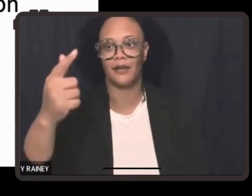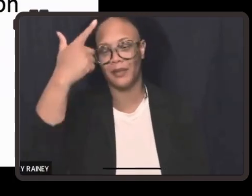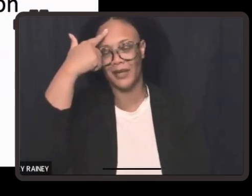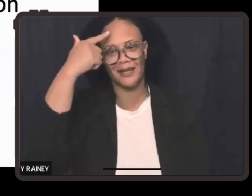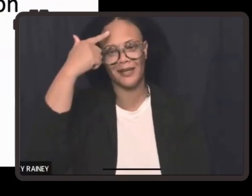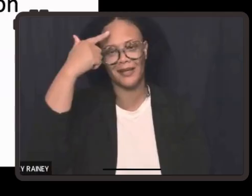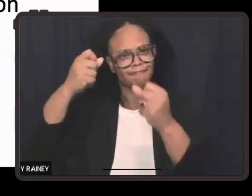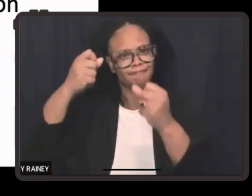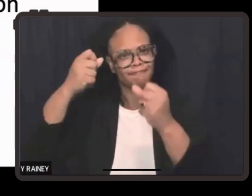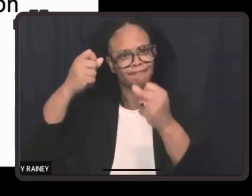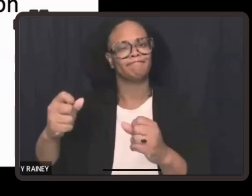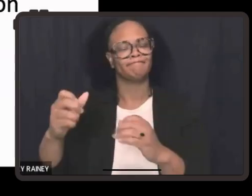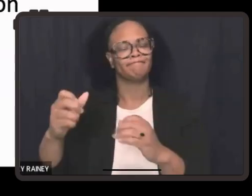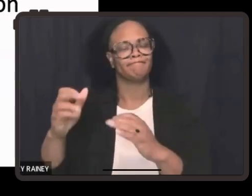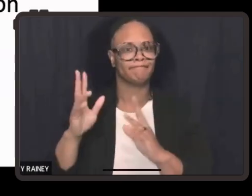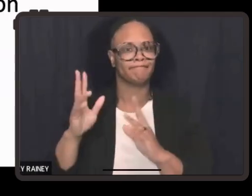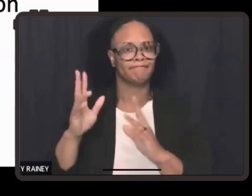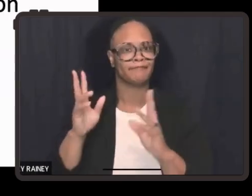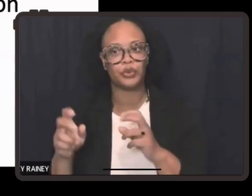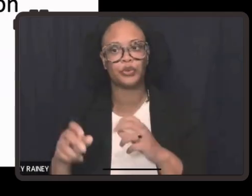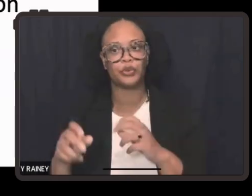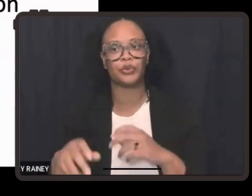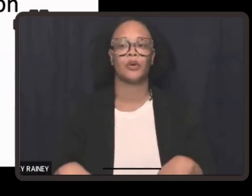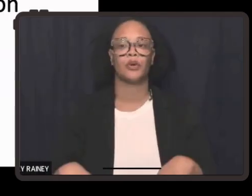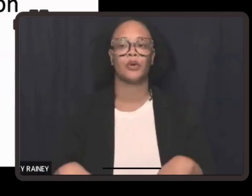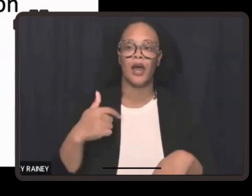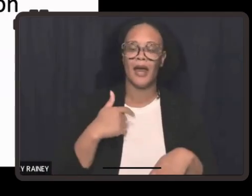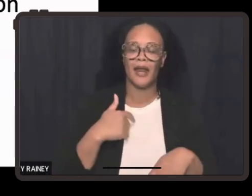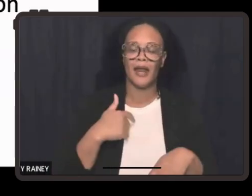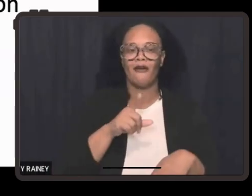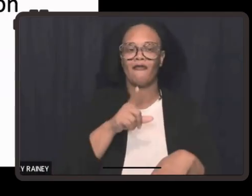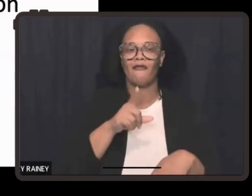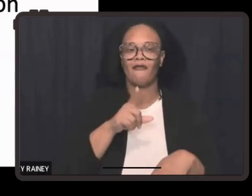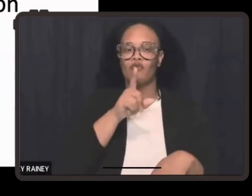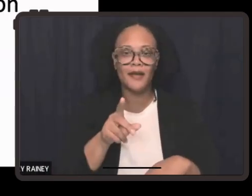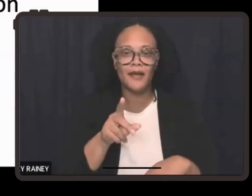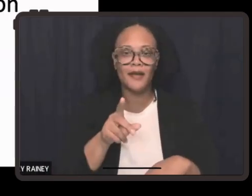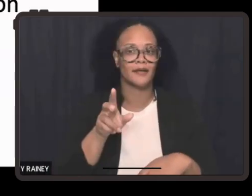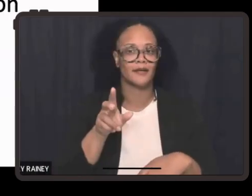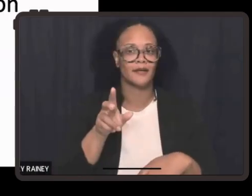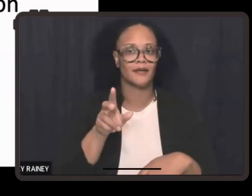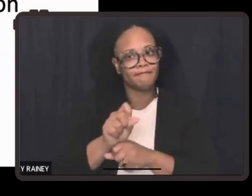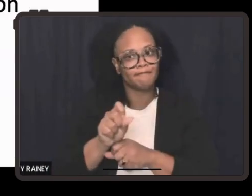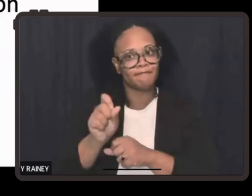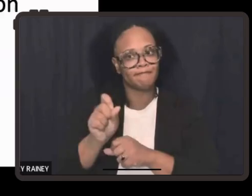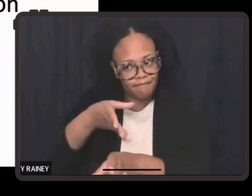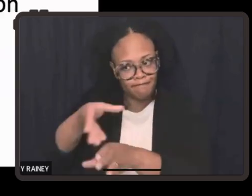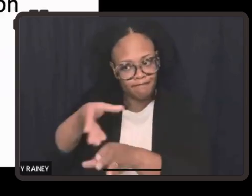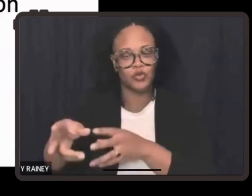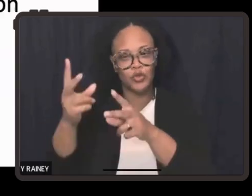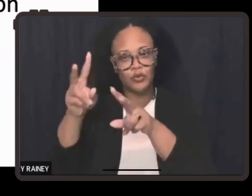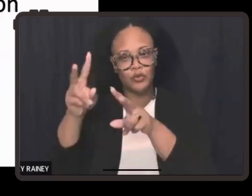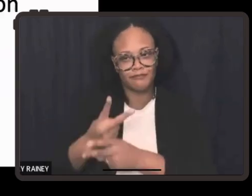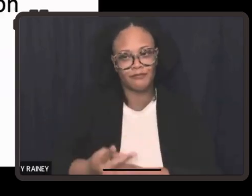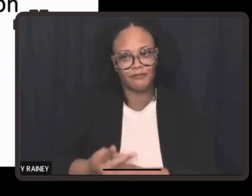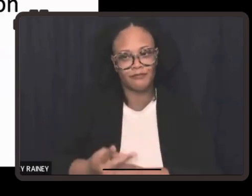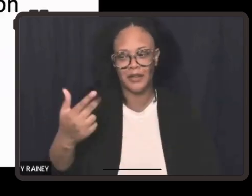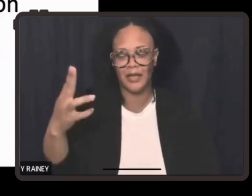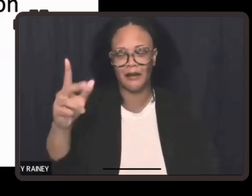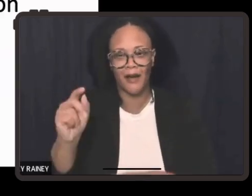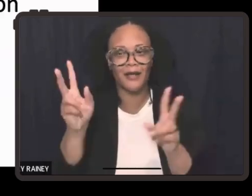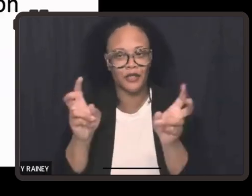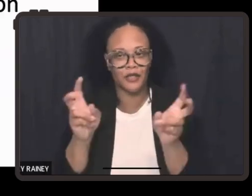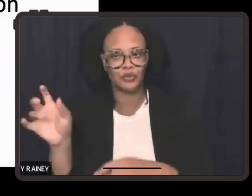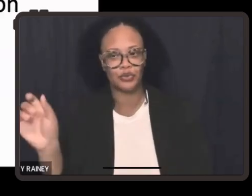my career with. I've traveled along with the gut. So you've got the abdominal symptoms of POTS as well. So we'll do next slide.